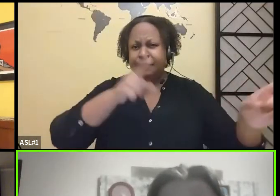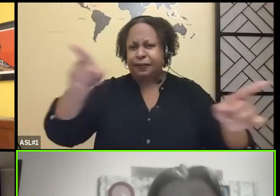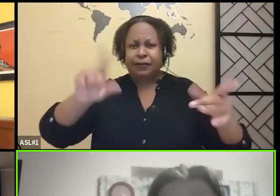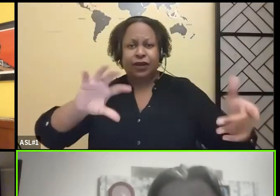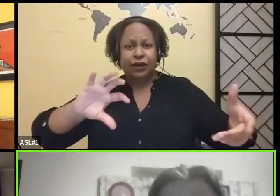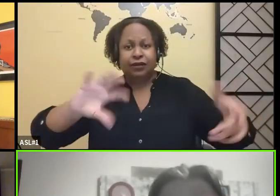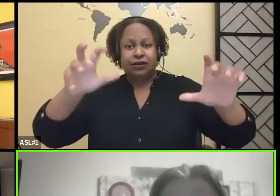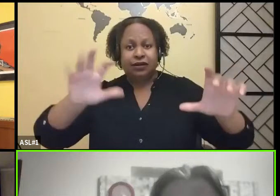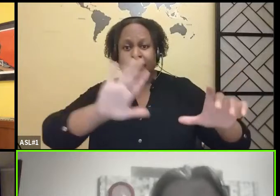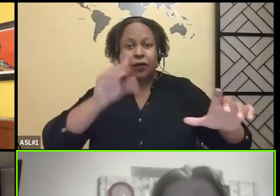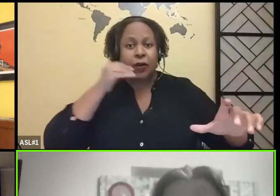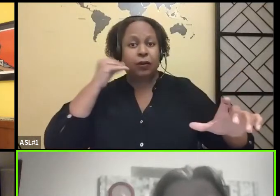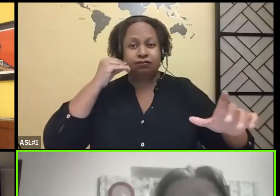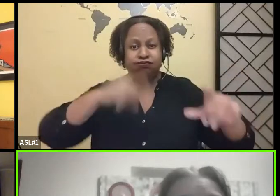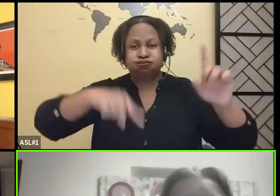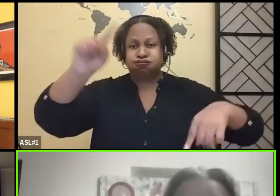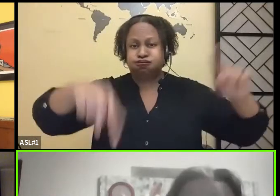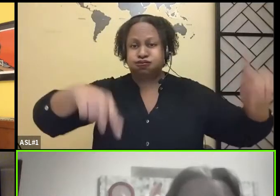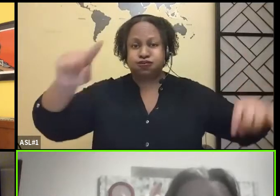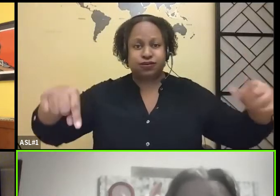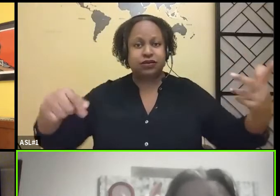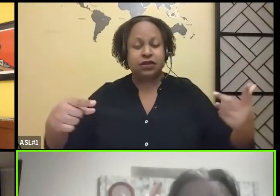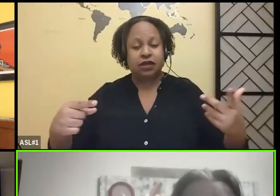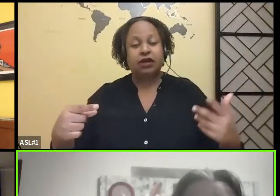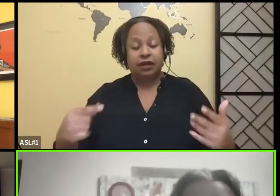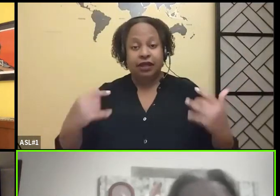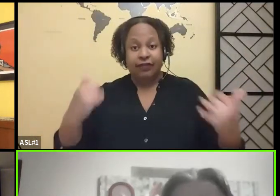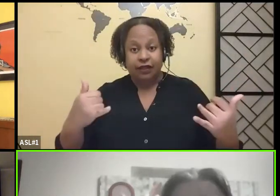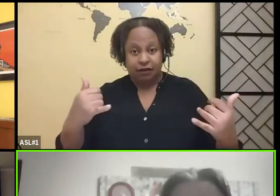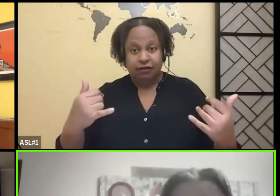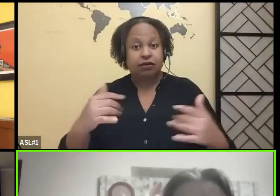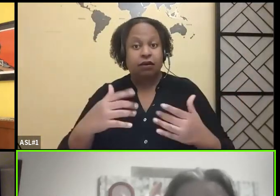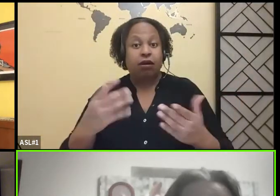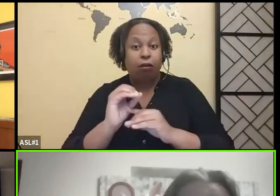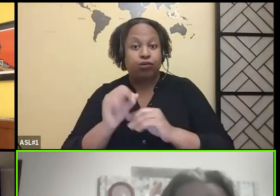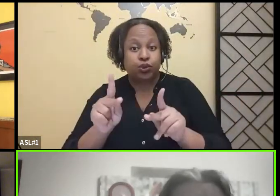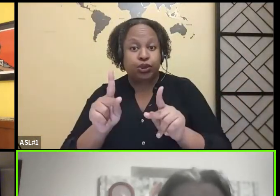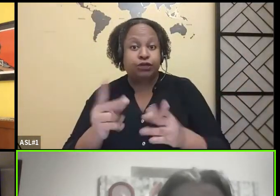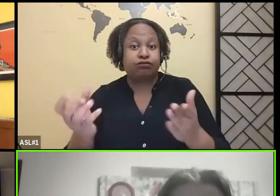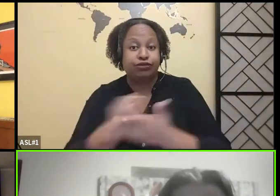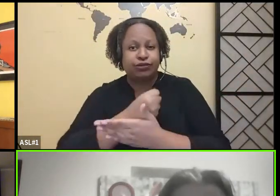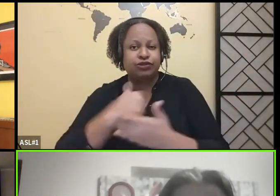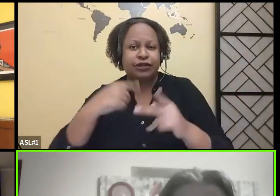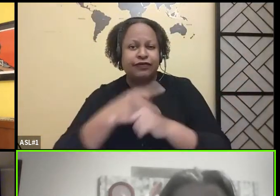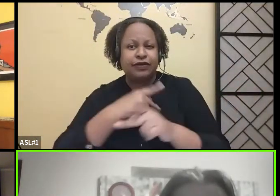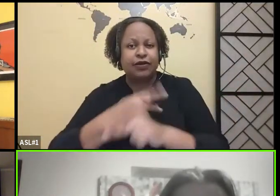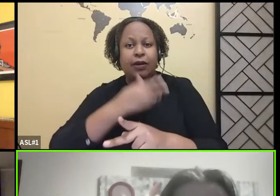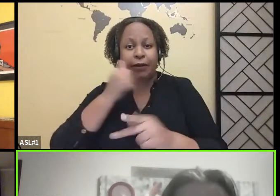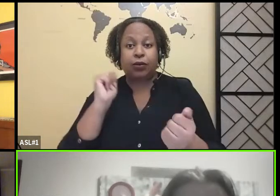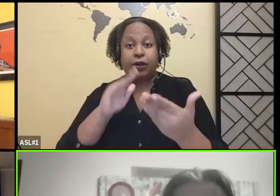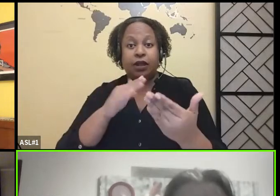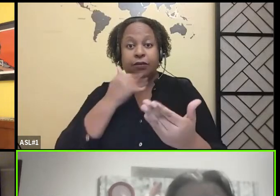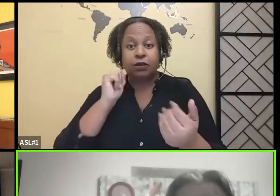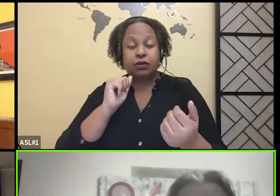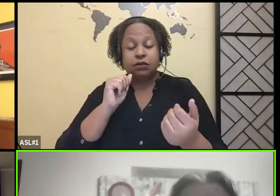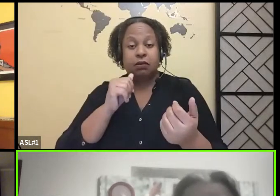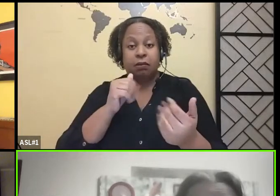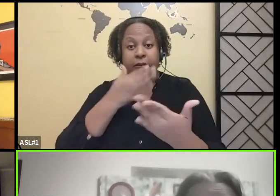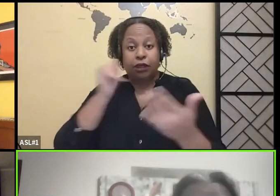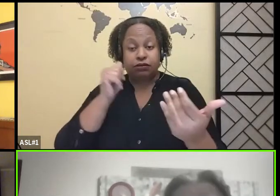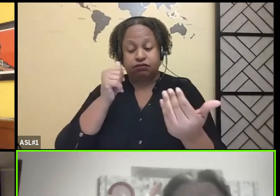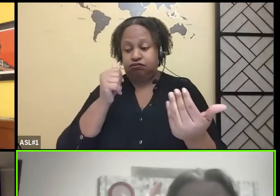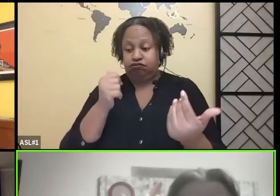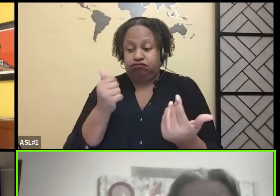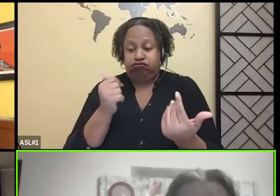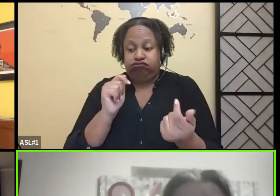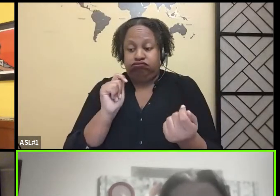at home, right? So what if you took that opportunity and figured out how to do something better with it, right? Mm-hmm. And in